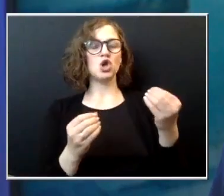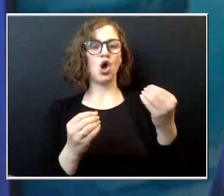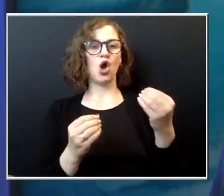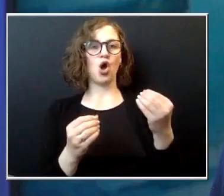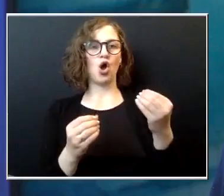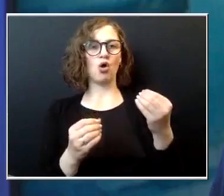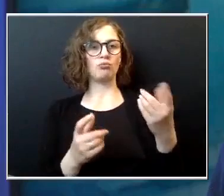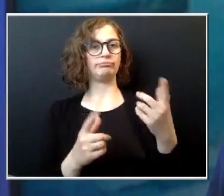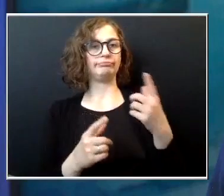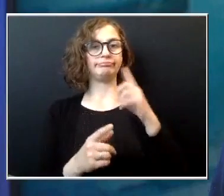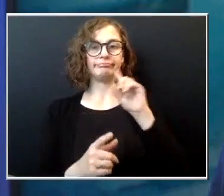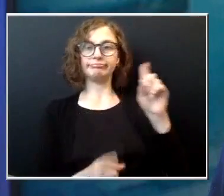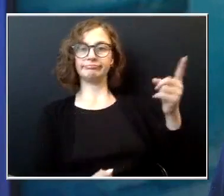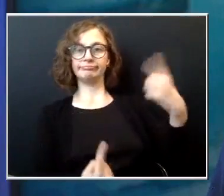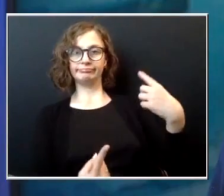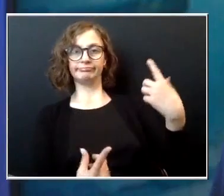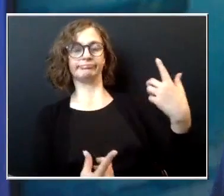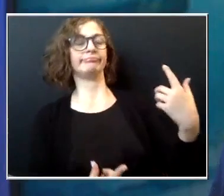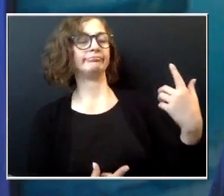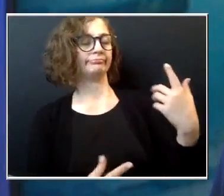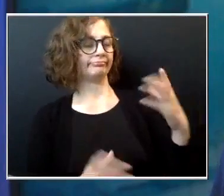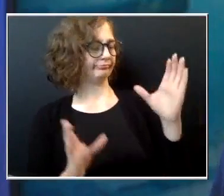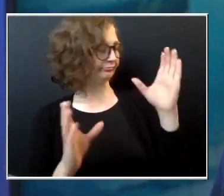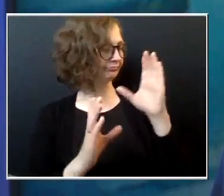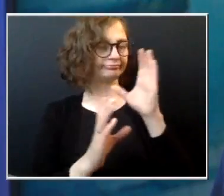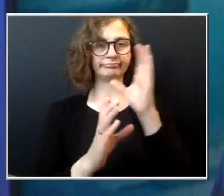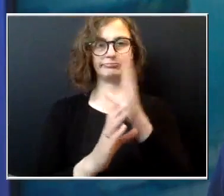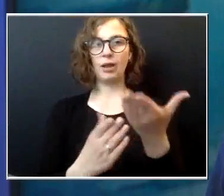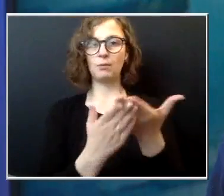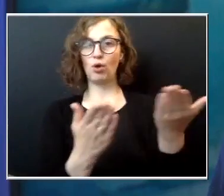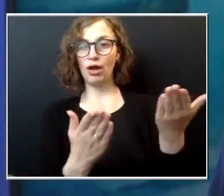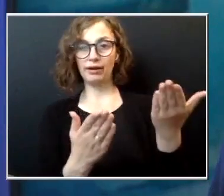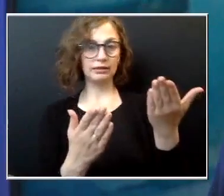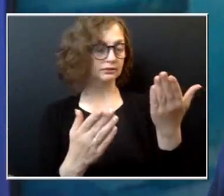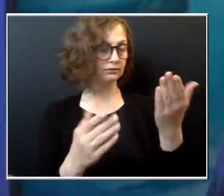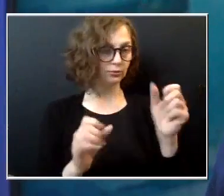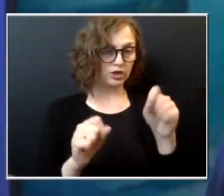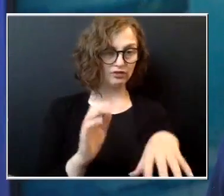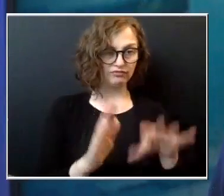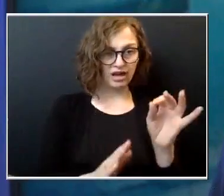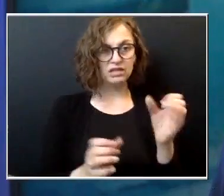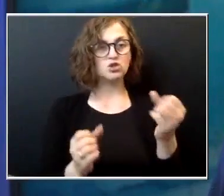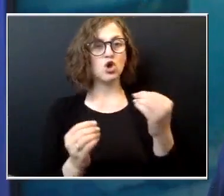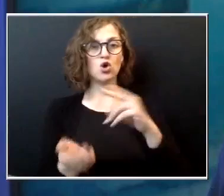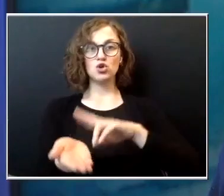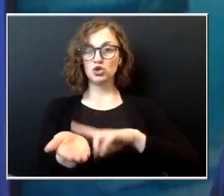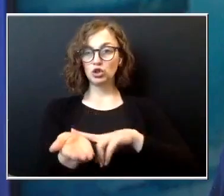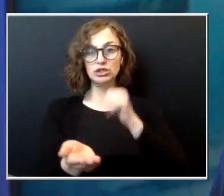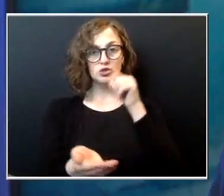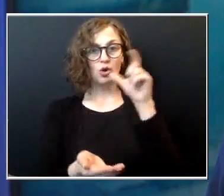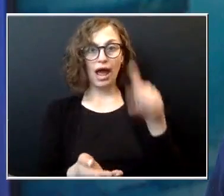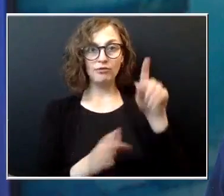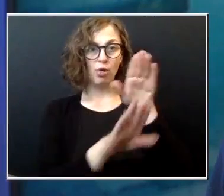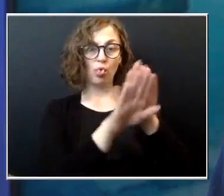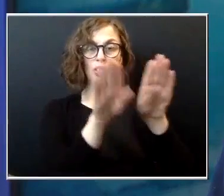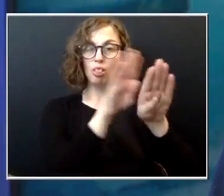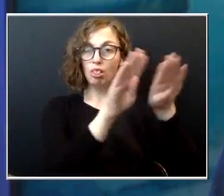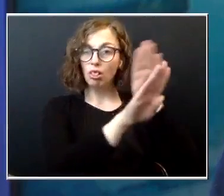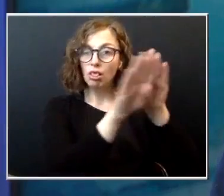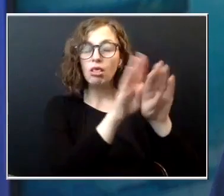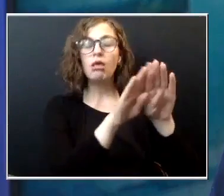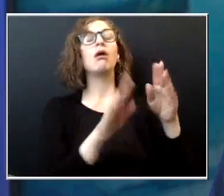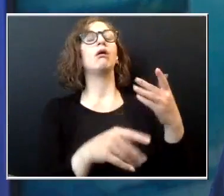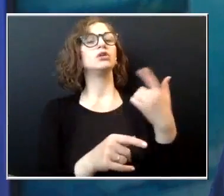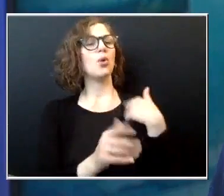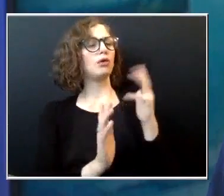that we could purchase that would keep our nurses from stacking the bags. So I talked to a product specialist here. I looked online to find out what